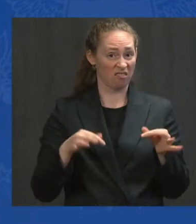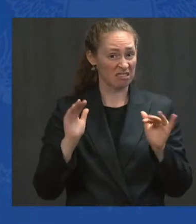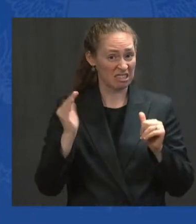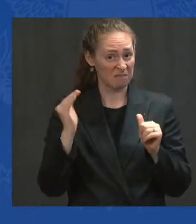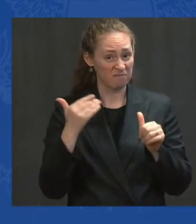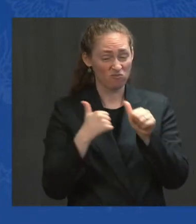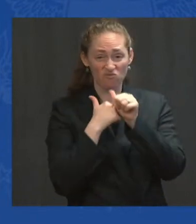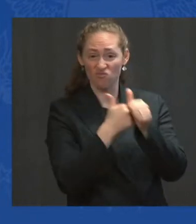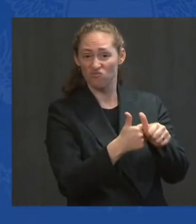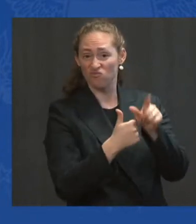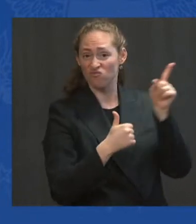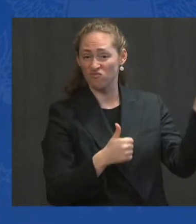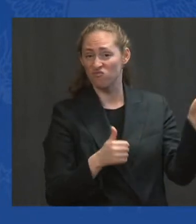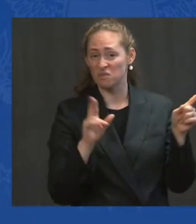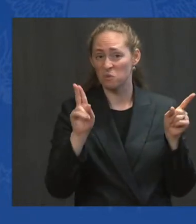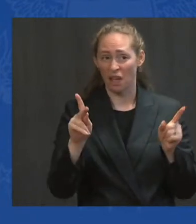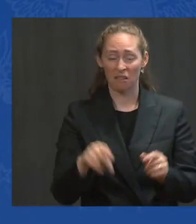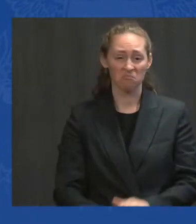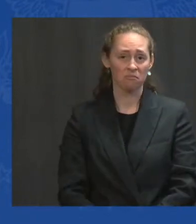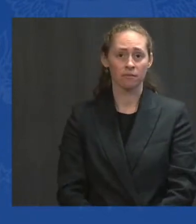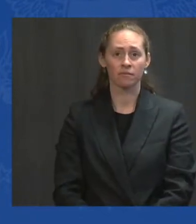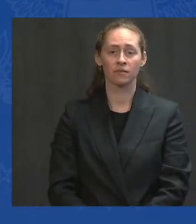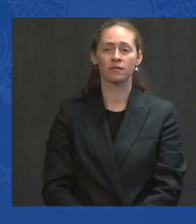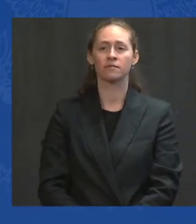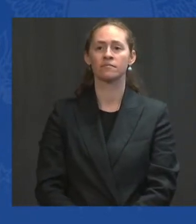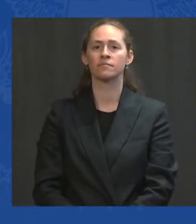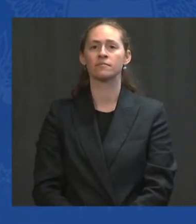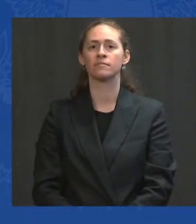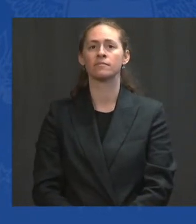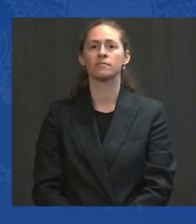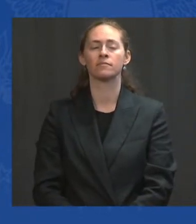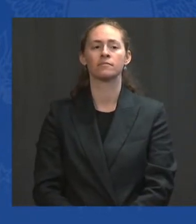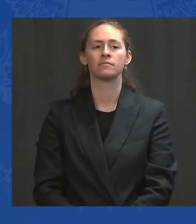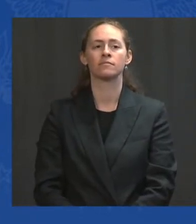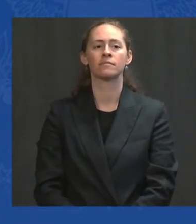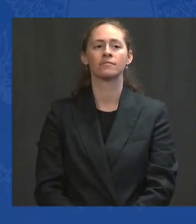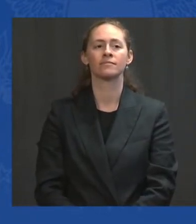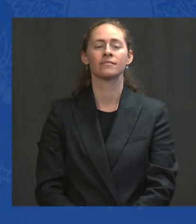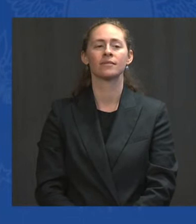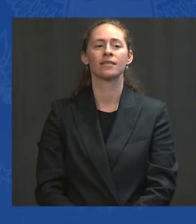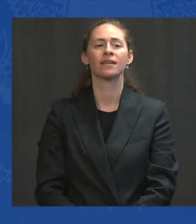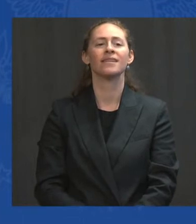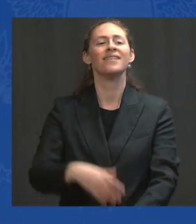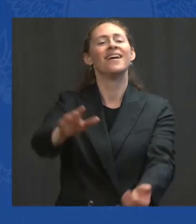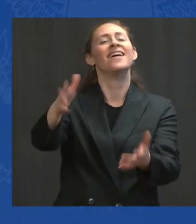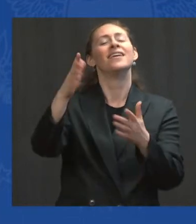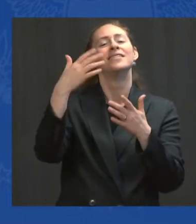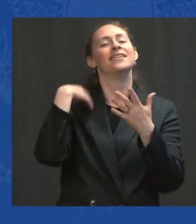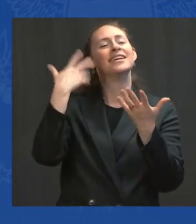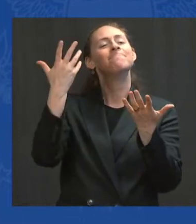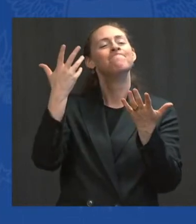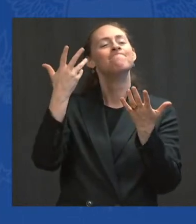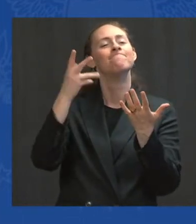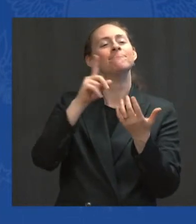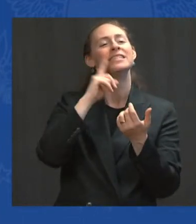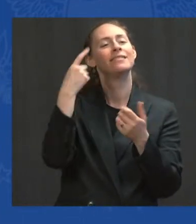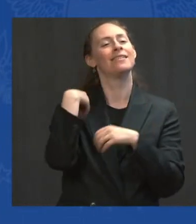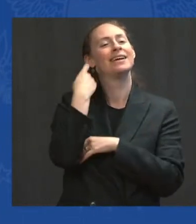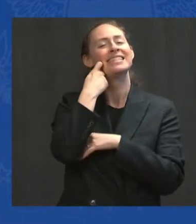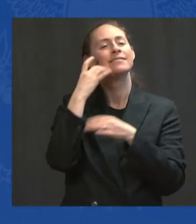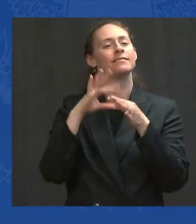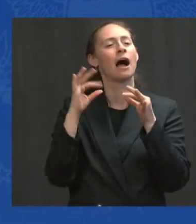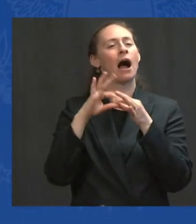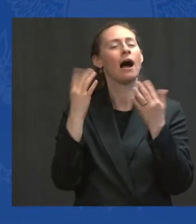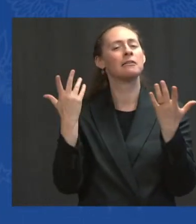Dr. Fauci and then Dr. Walensky. You know, Alice, it really is consistent with what I had just said.